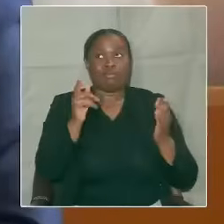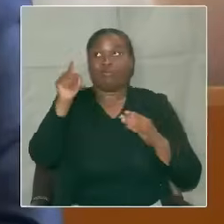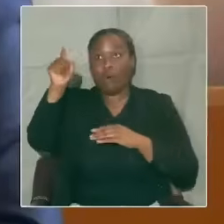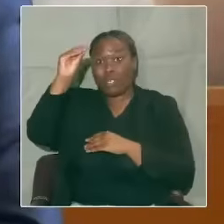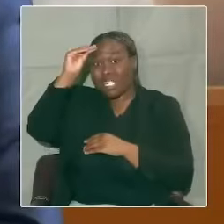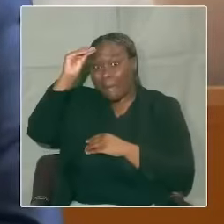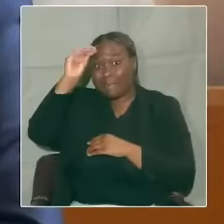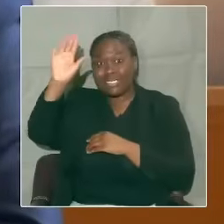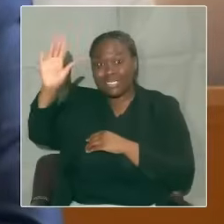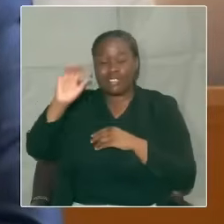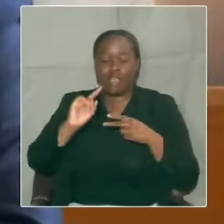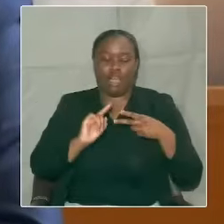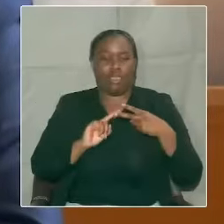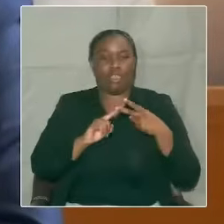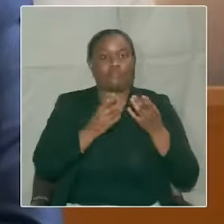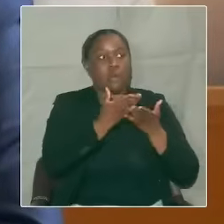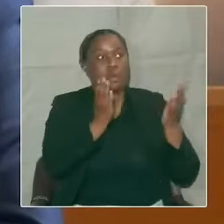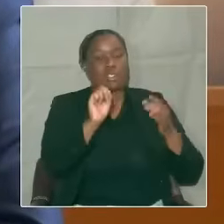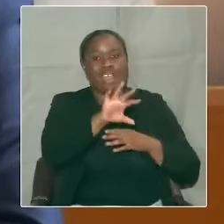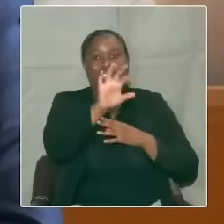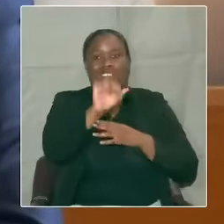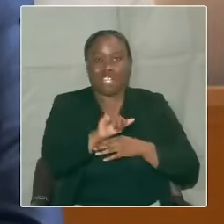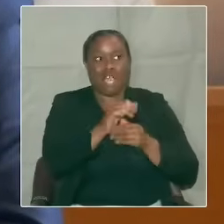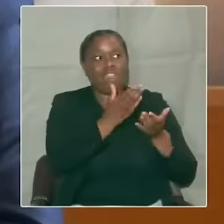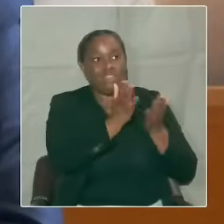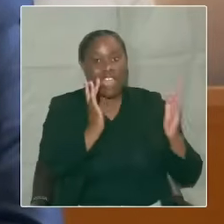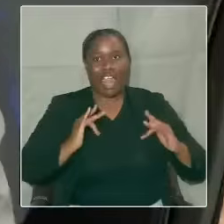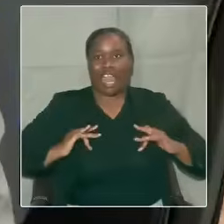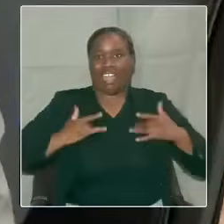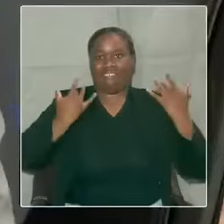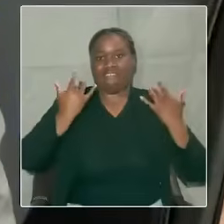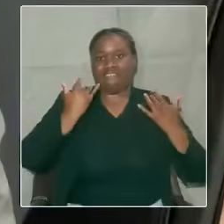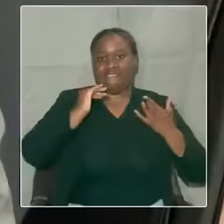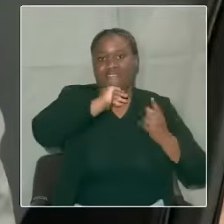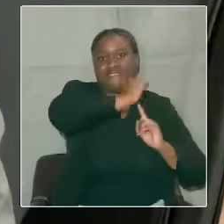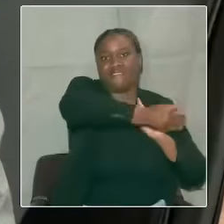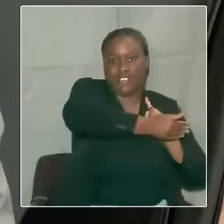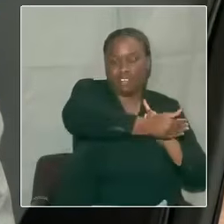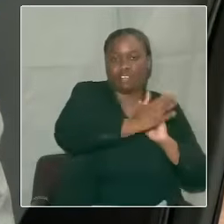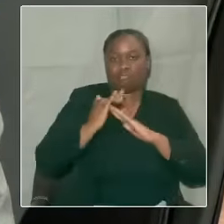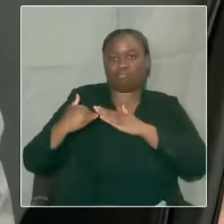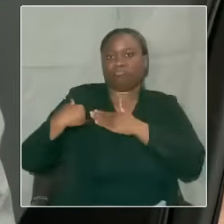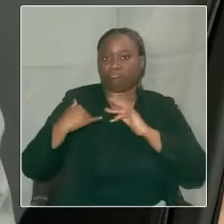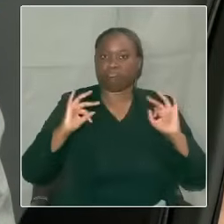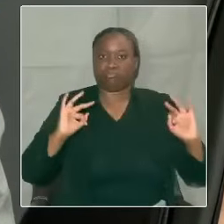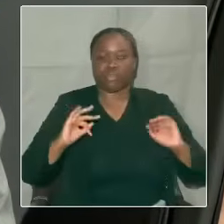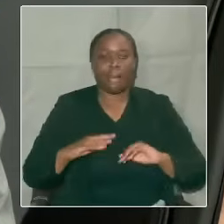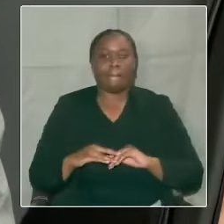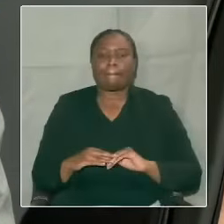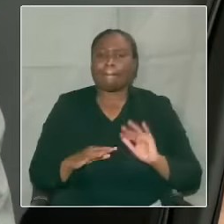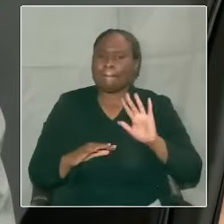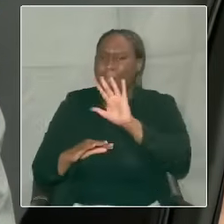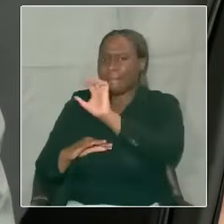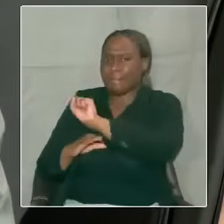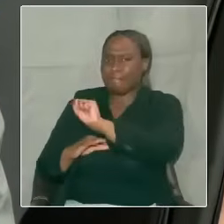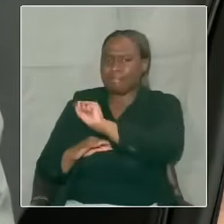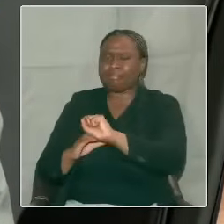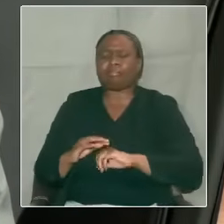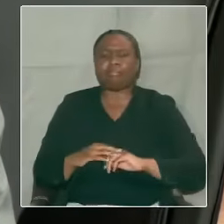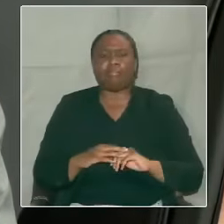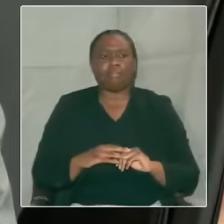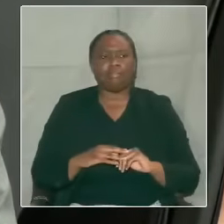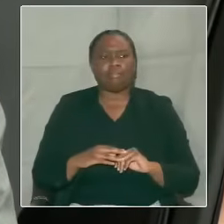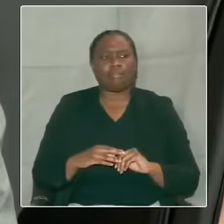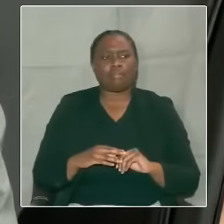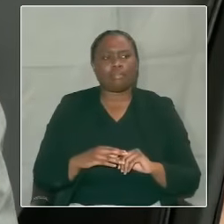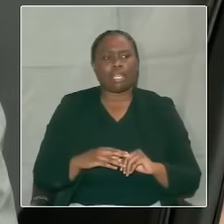of South African society as a whole. Yes. General, if I can just stop you there. The essence of